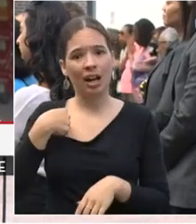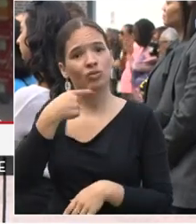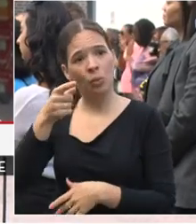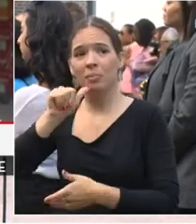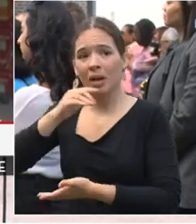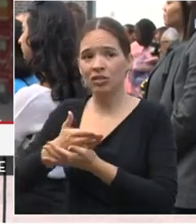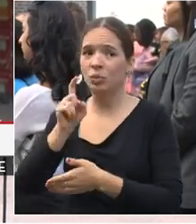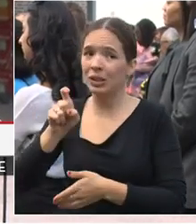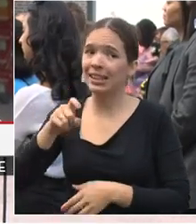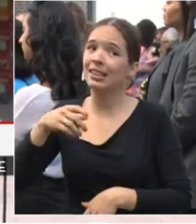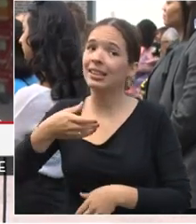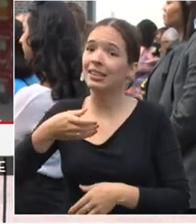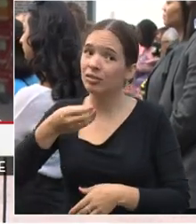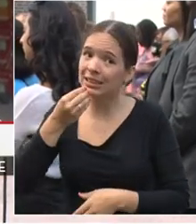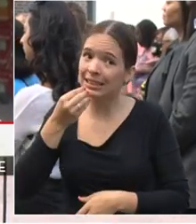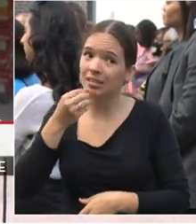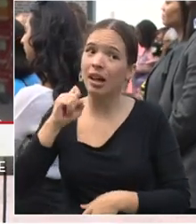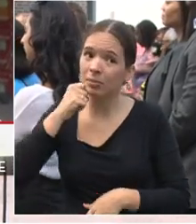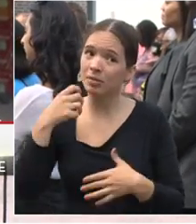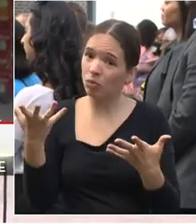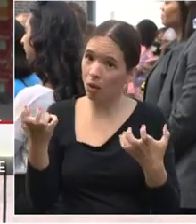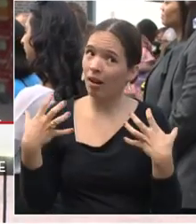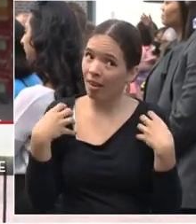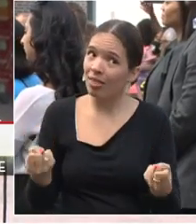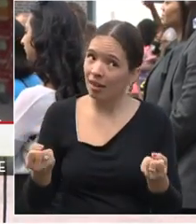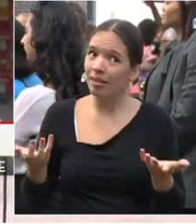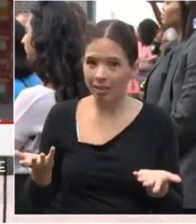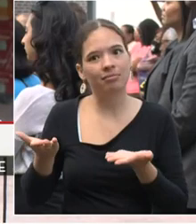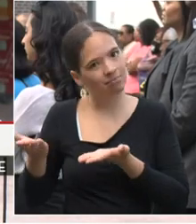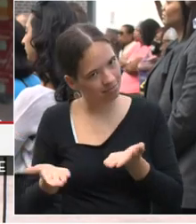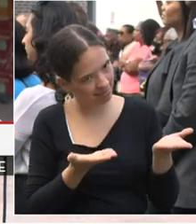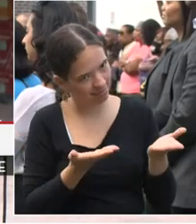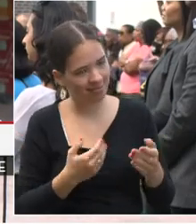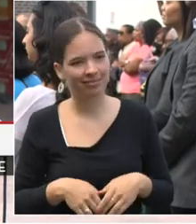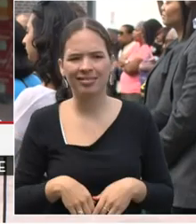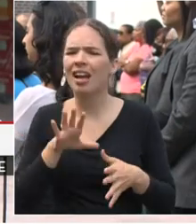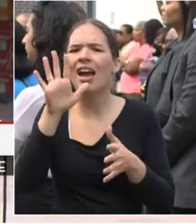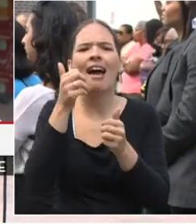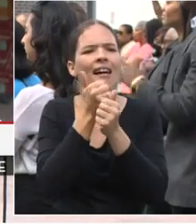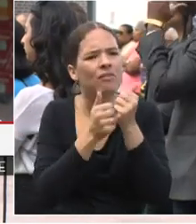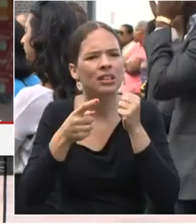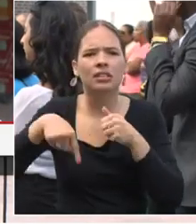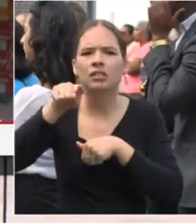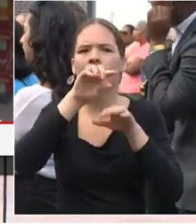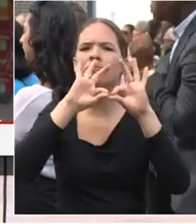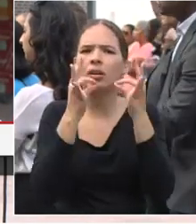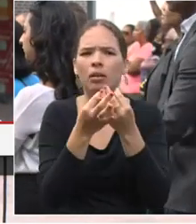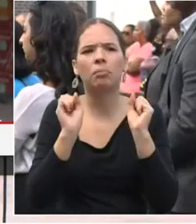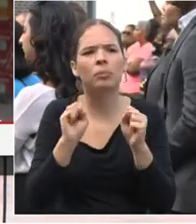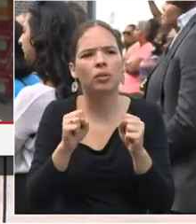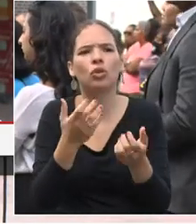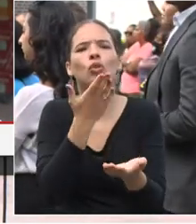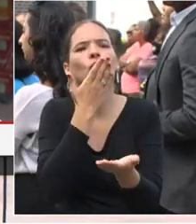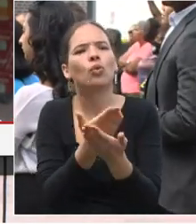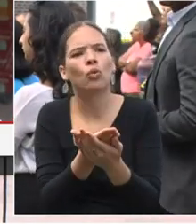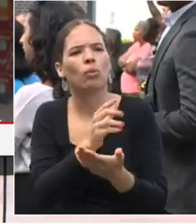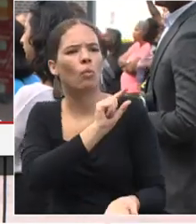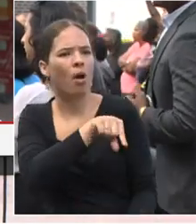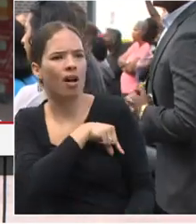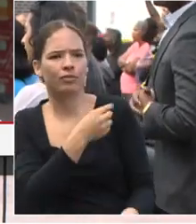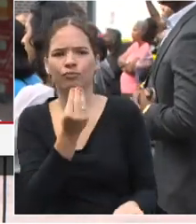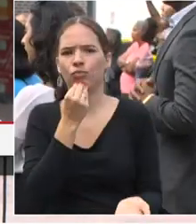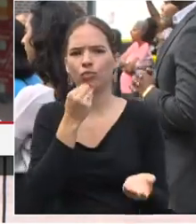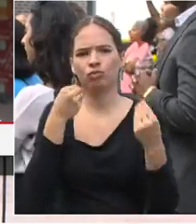strong. And we want every family to be able to have a quality grocery store near